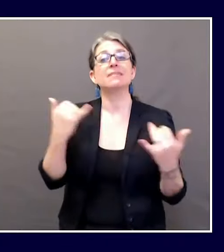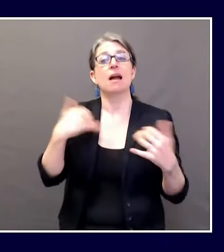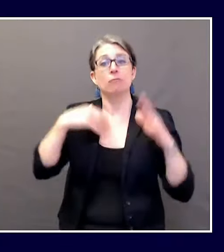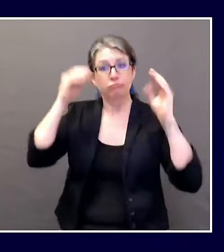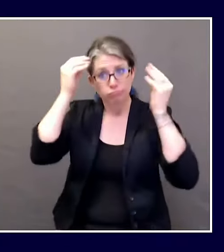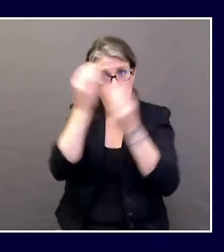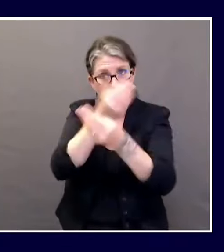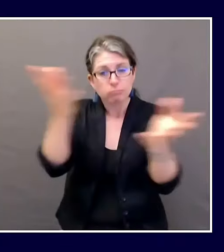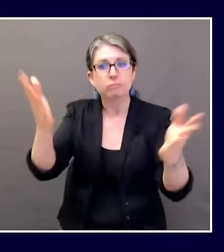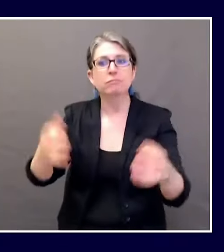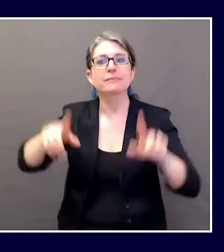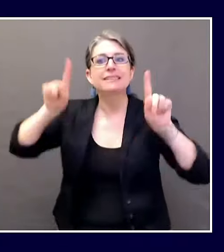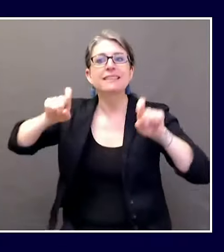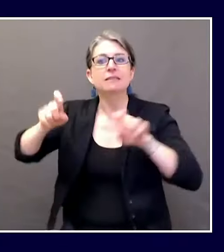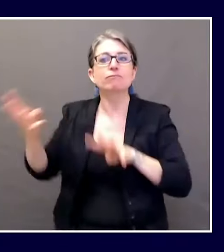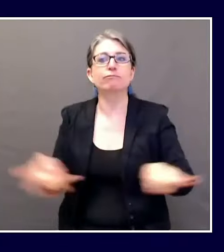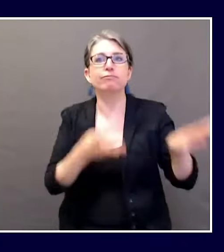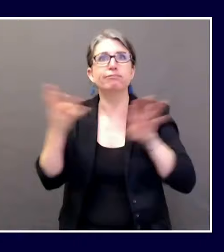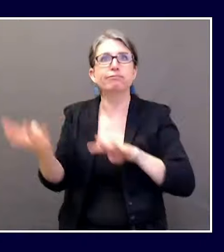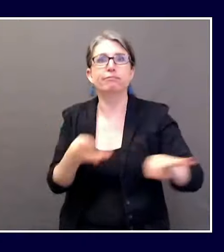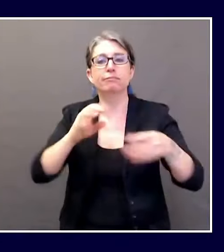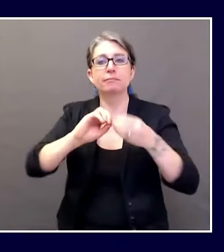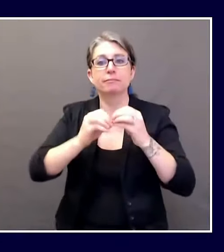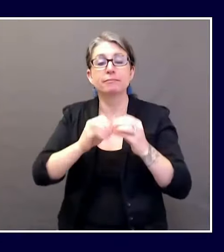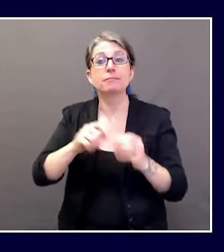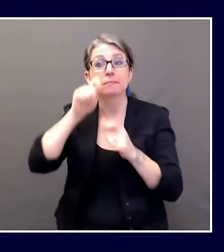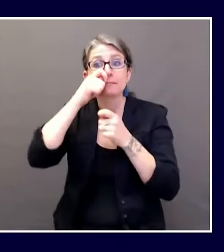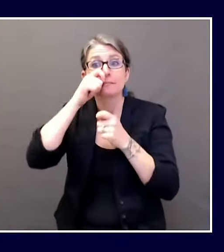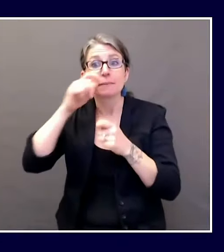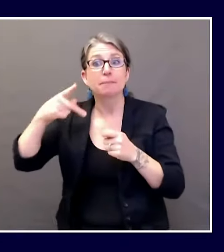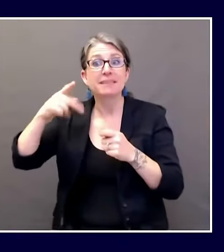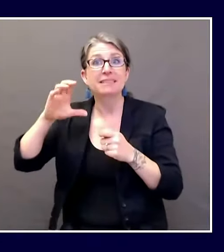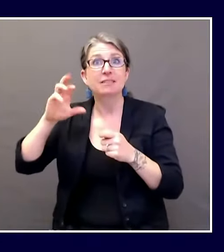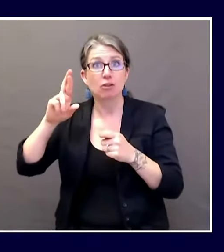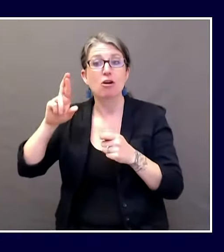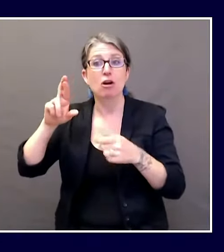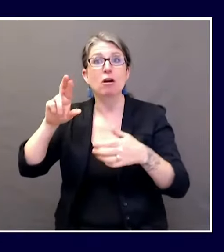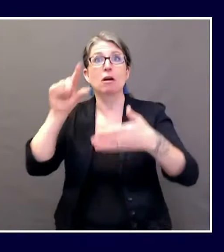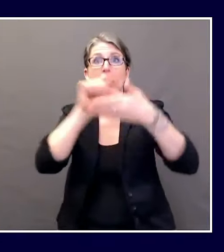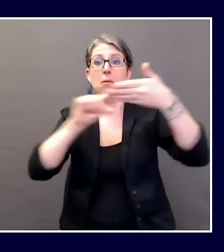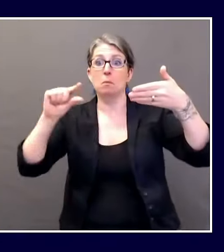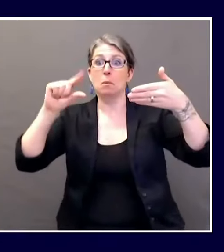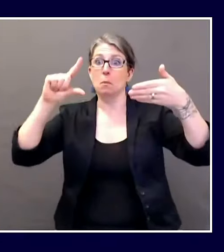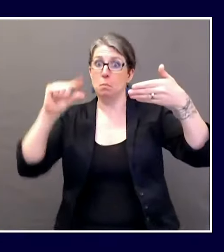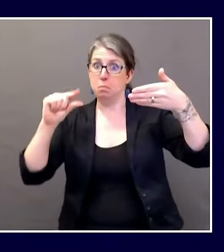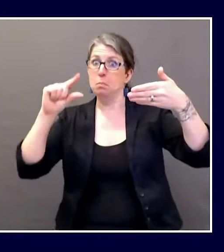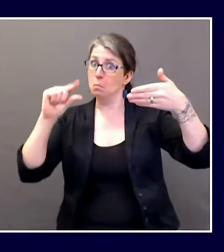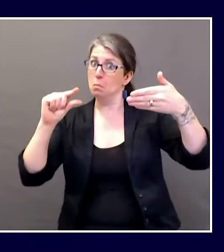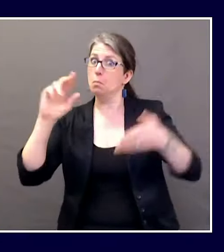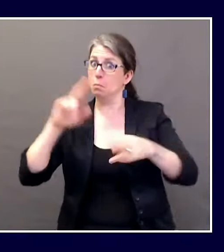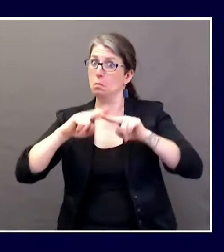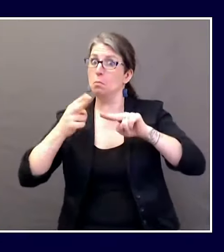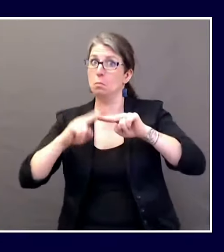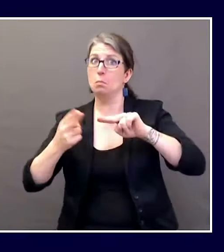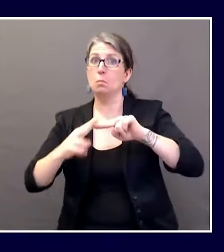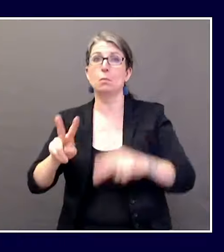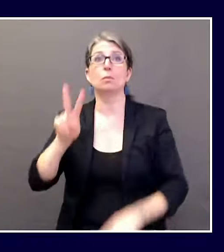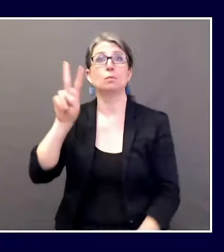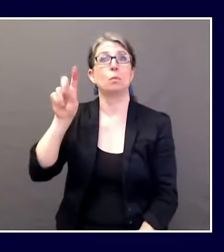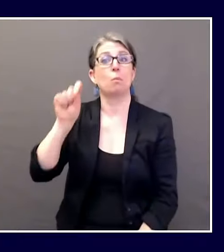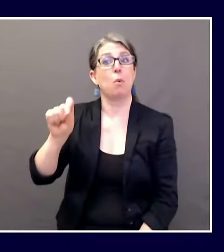Our 7-day PCR test positivity rate has come down a bit to now being at